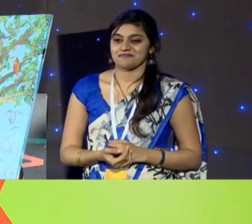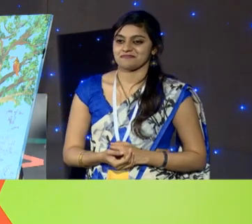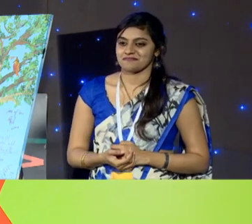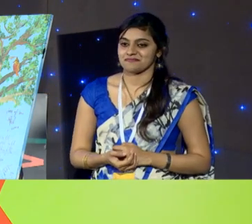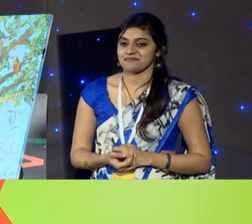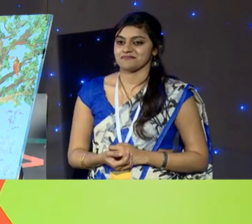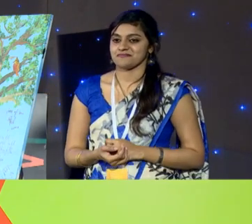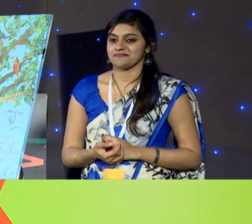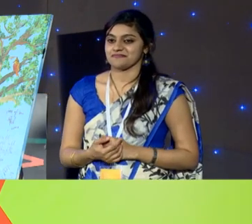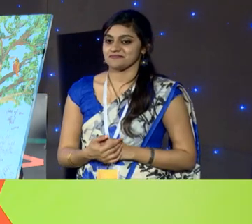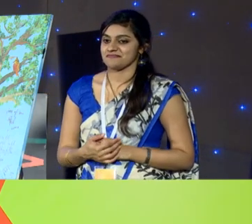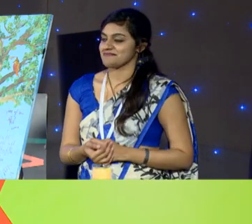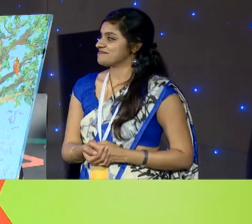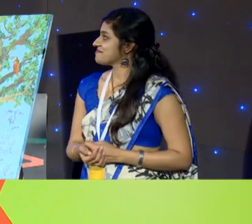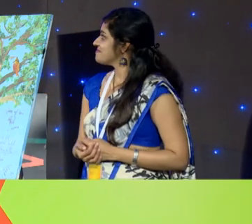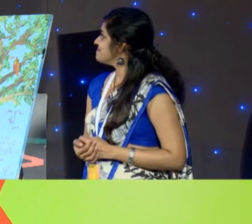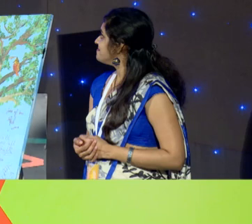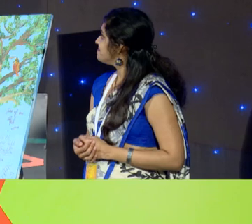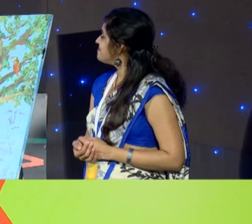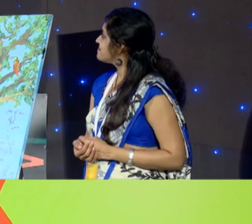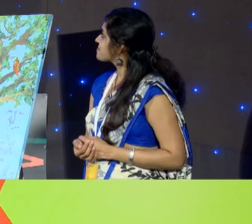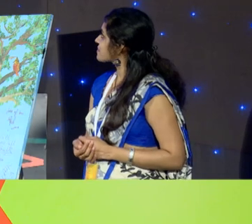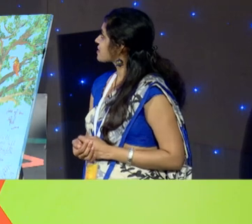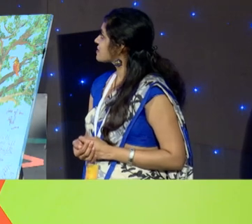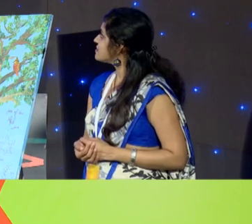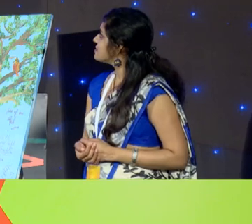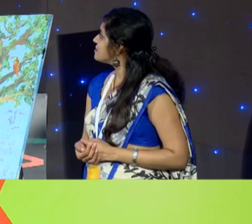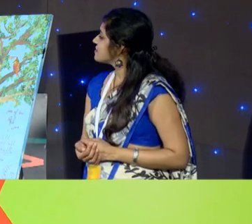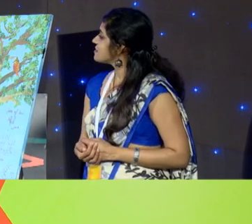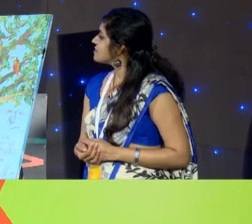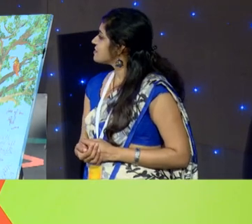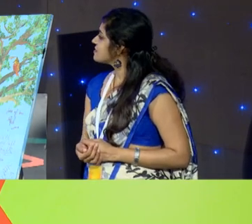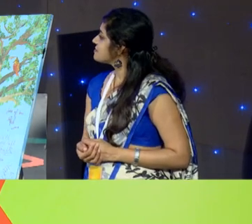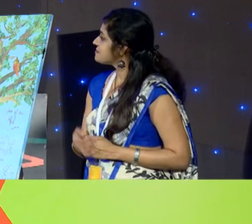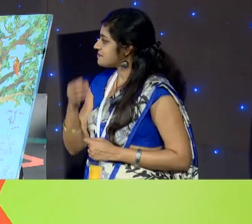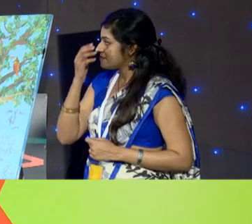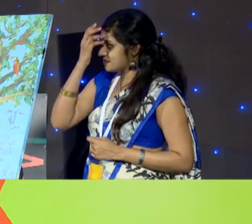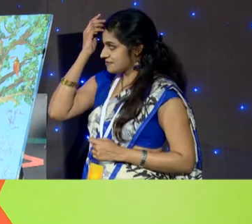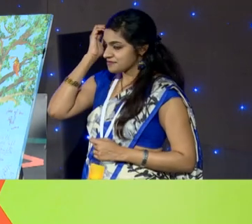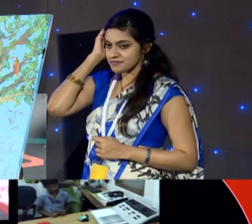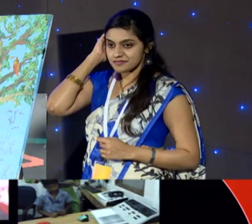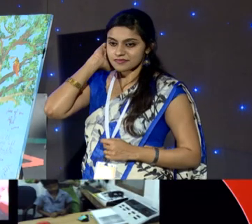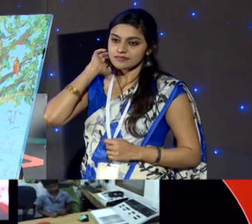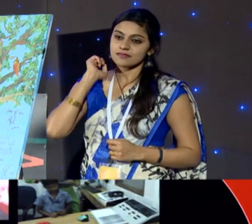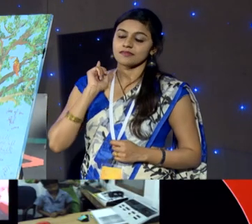Now, keeping this journey in mind, AmarJyoti started in